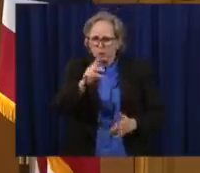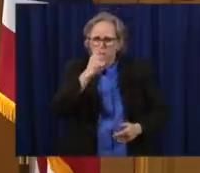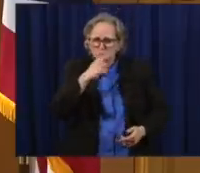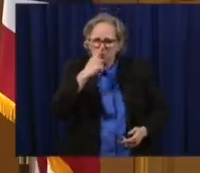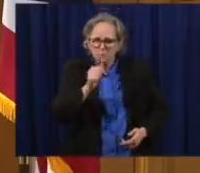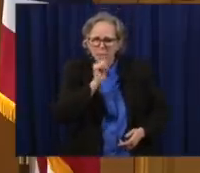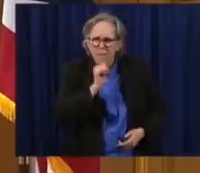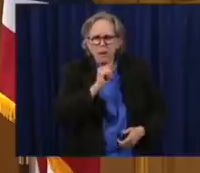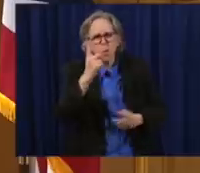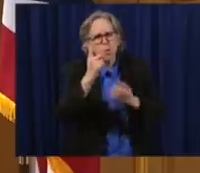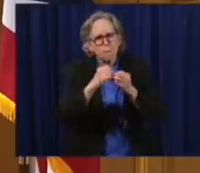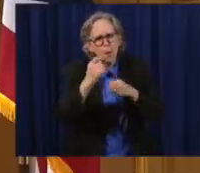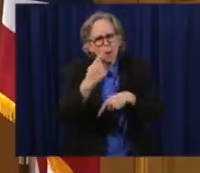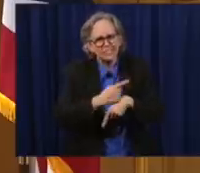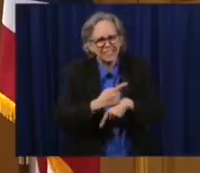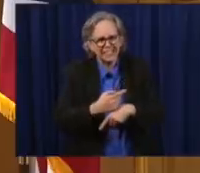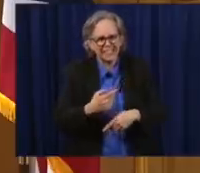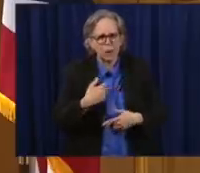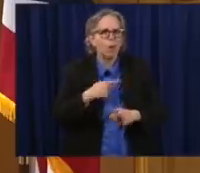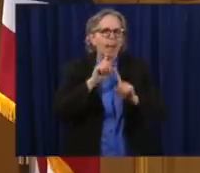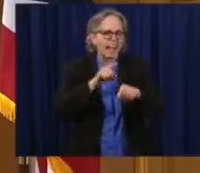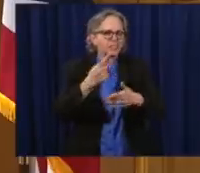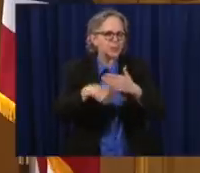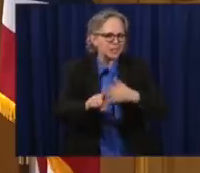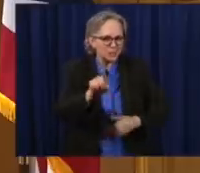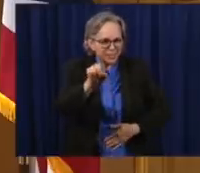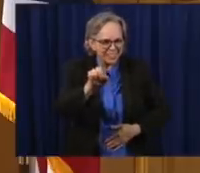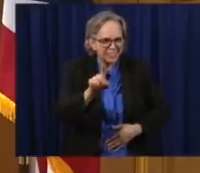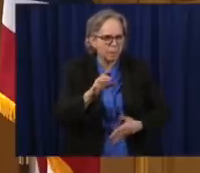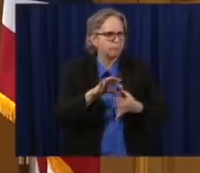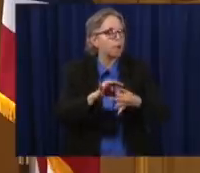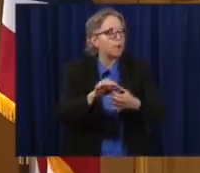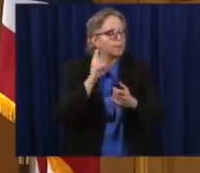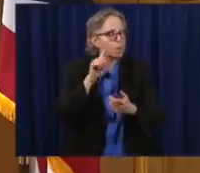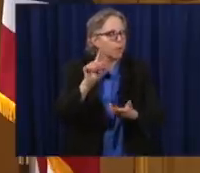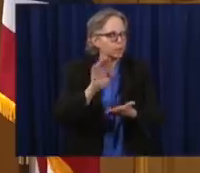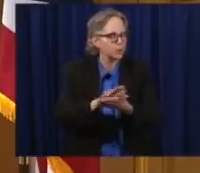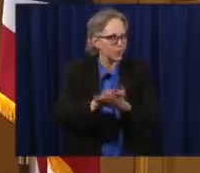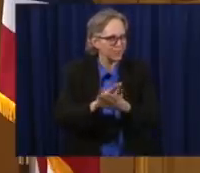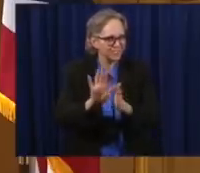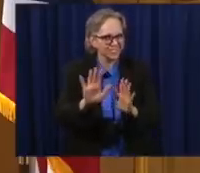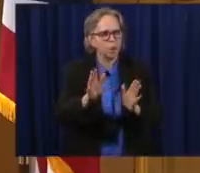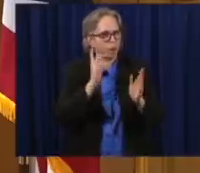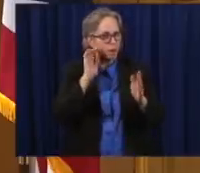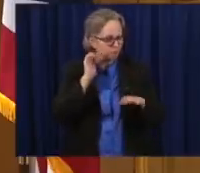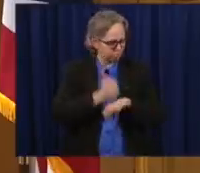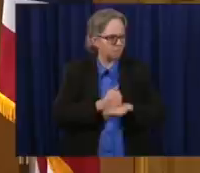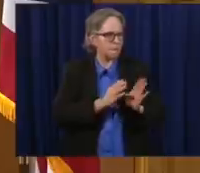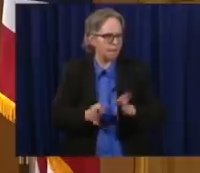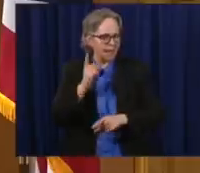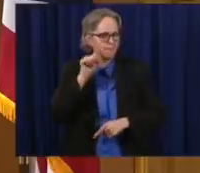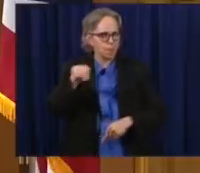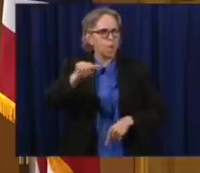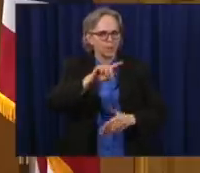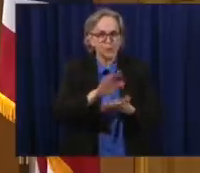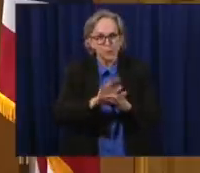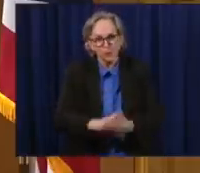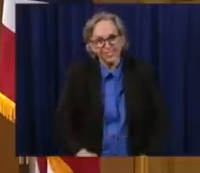we'll have some answers early next week about schools and where we need to be going. Thank you, Governor. Thank